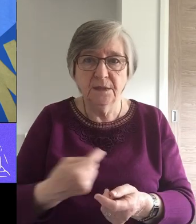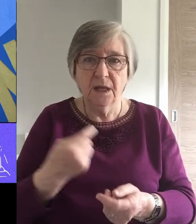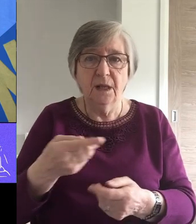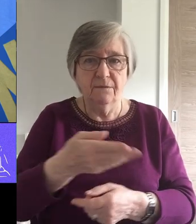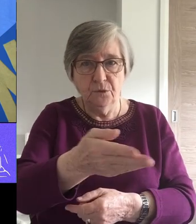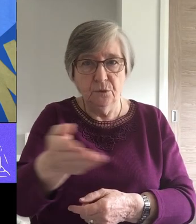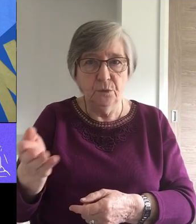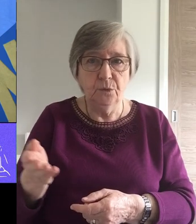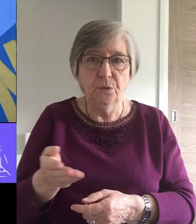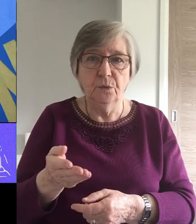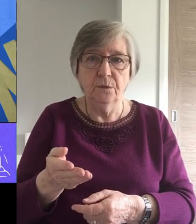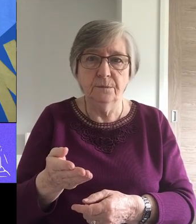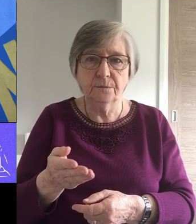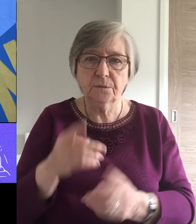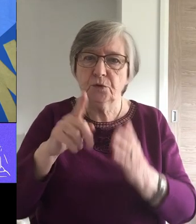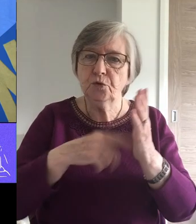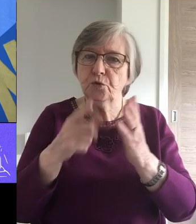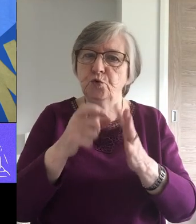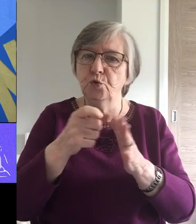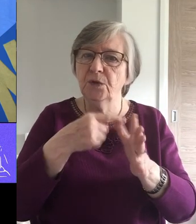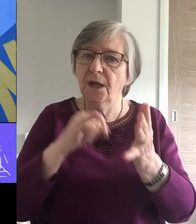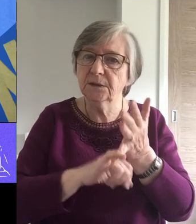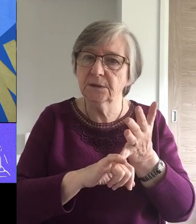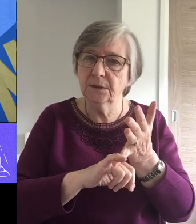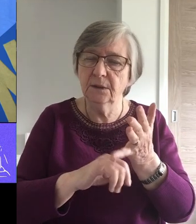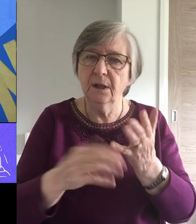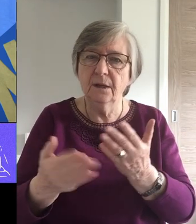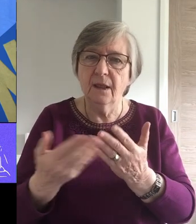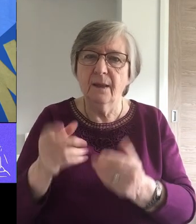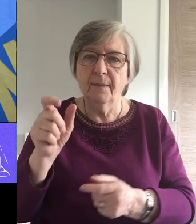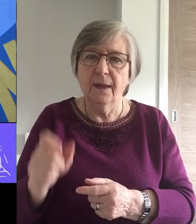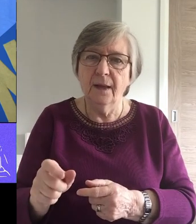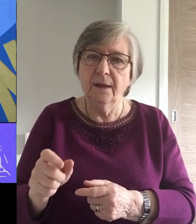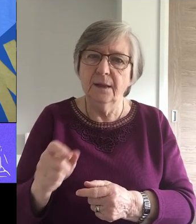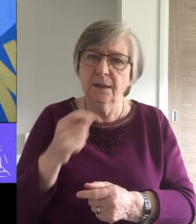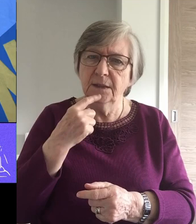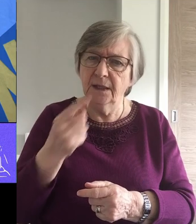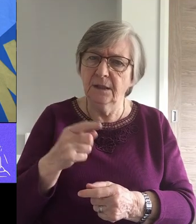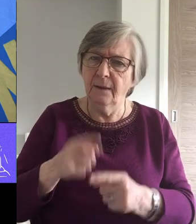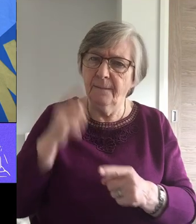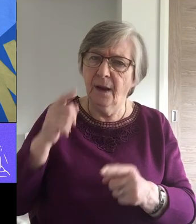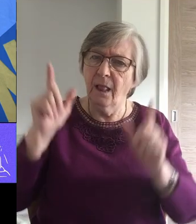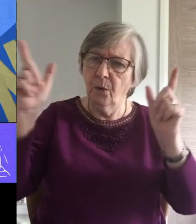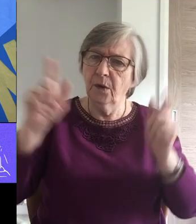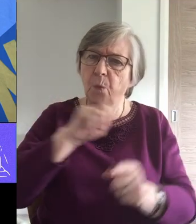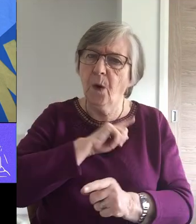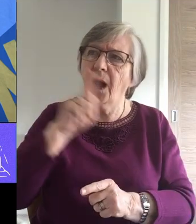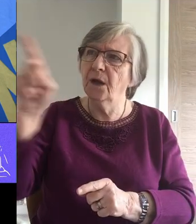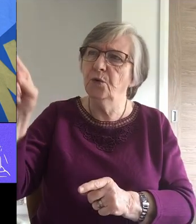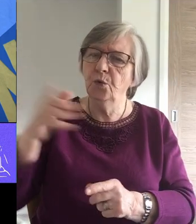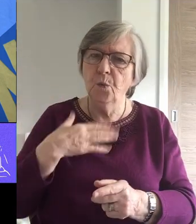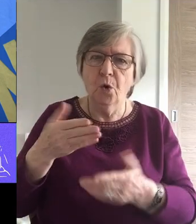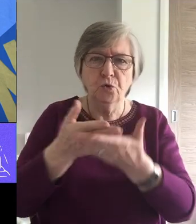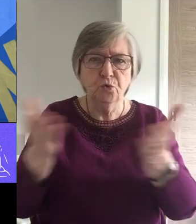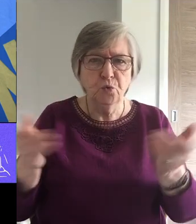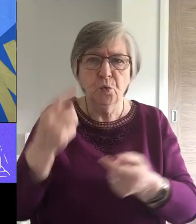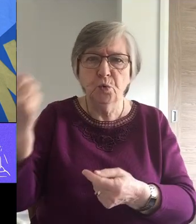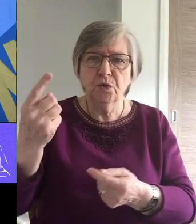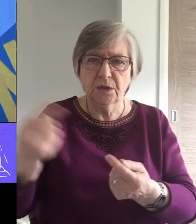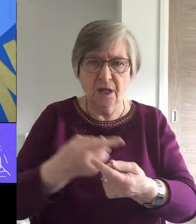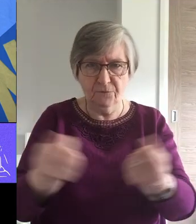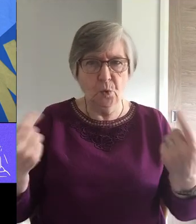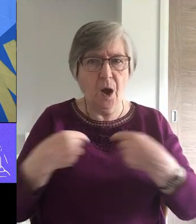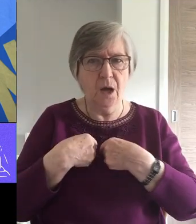them. Then Judas, not Judas Iscariot, said, "But Lord, why do you intend to show yourself to